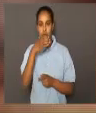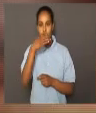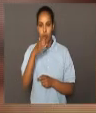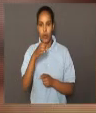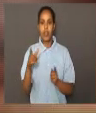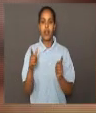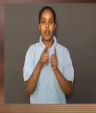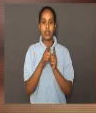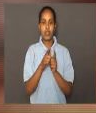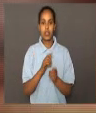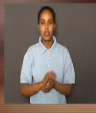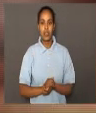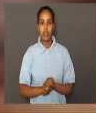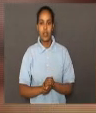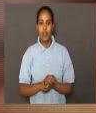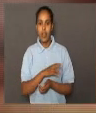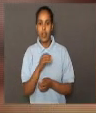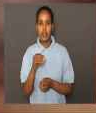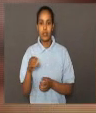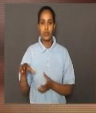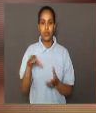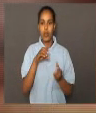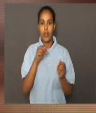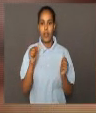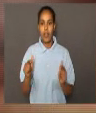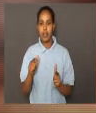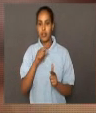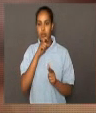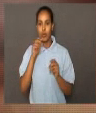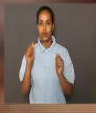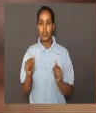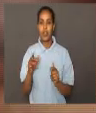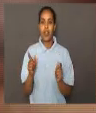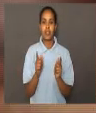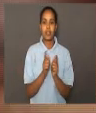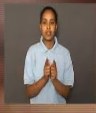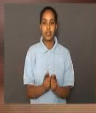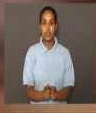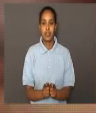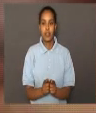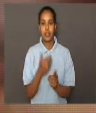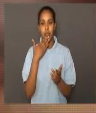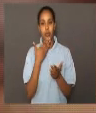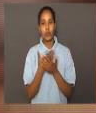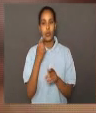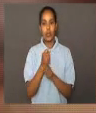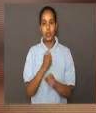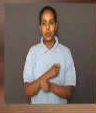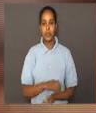solute-solute interaction, and solvent-solute interaction. Great work,